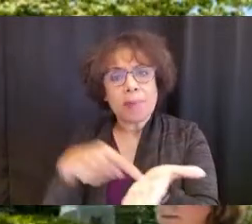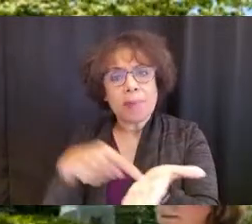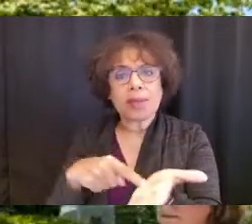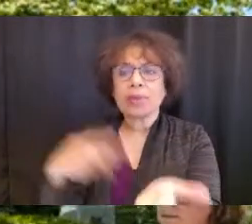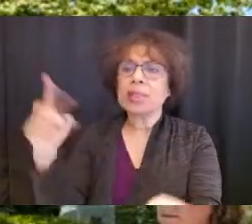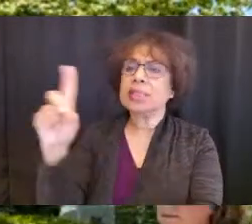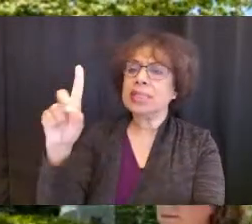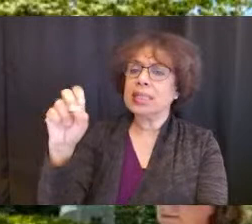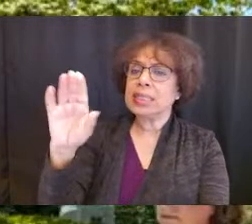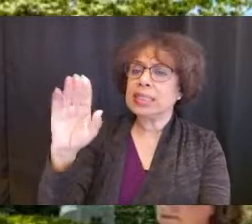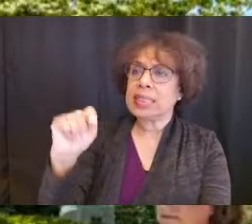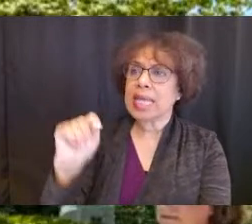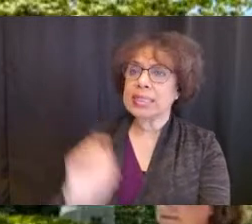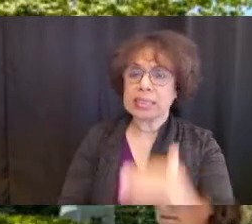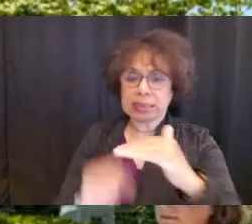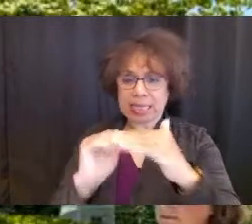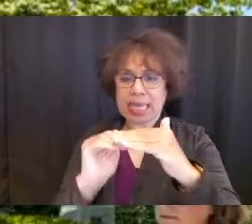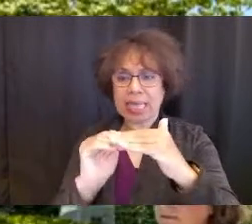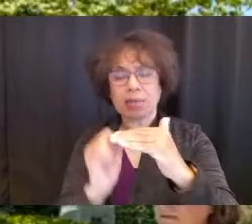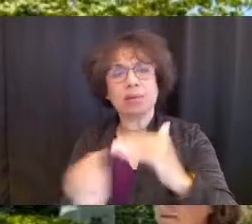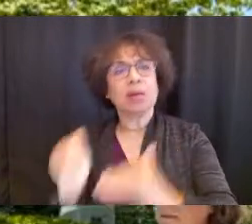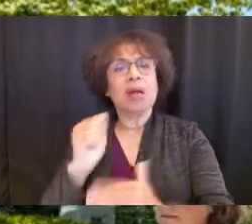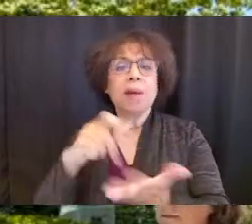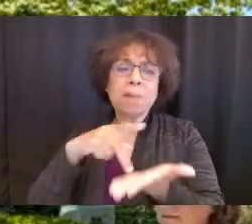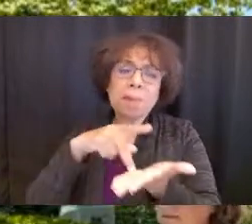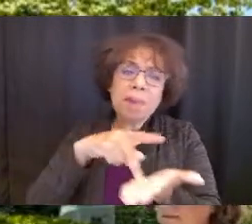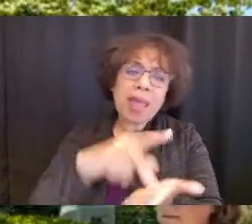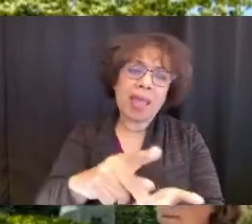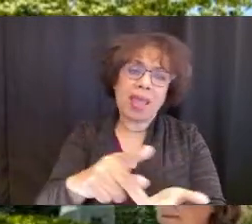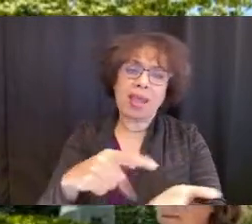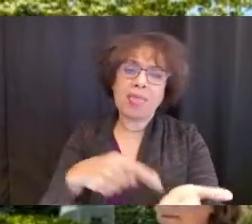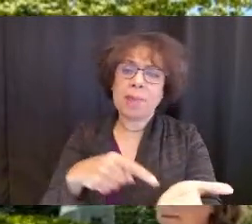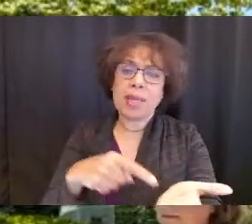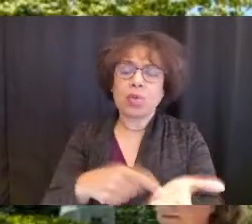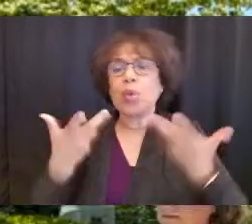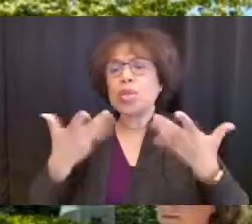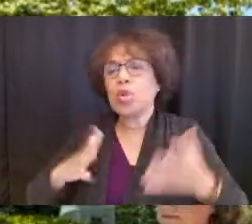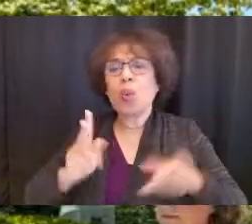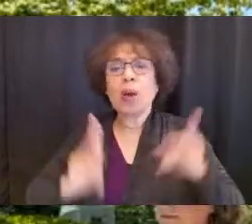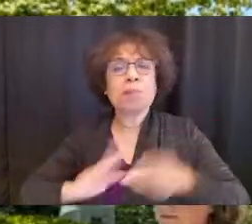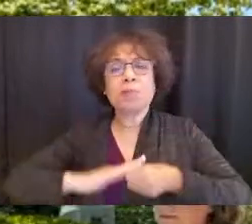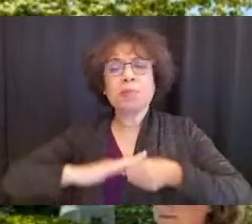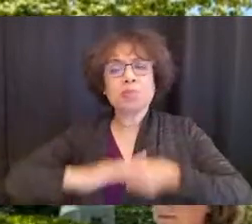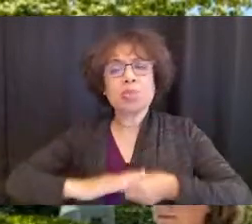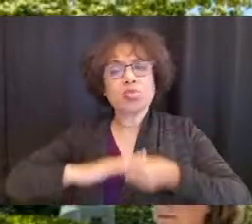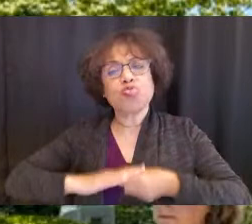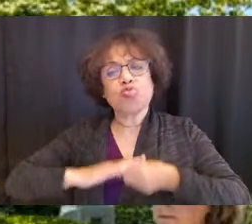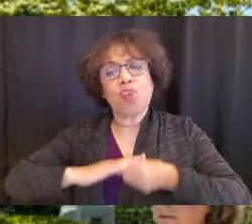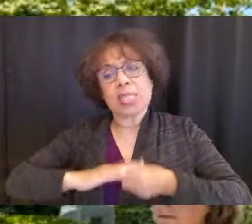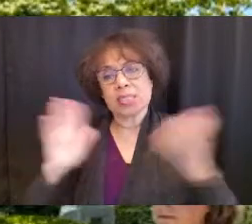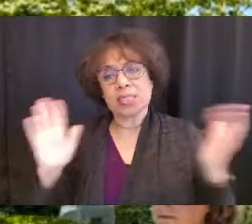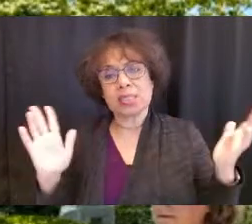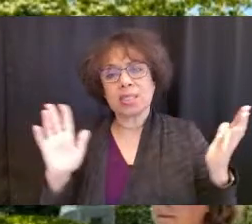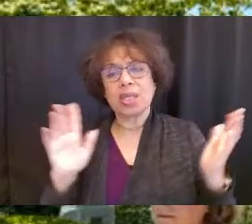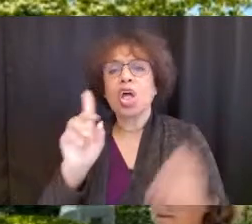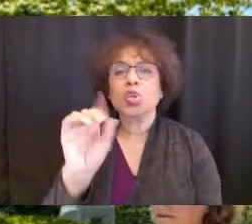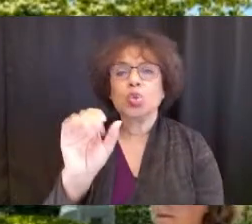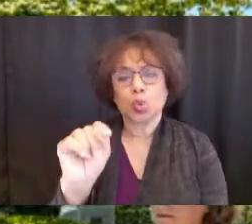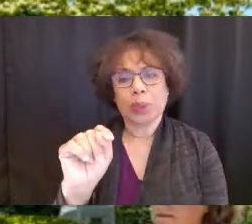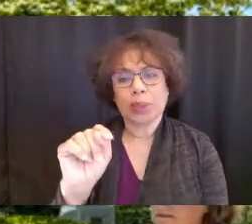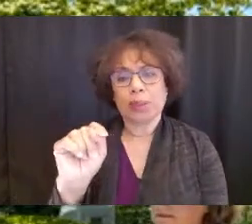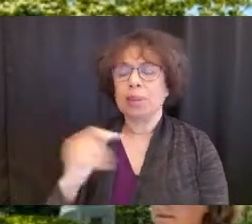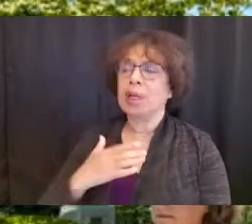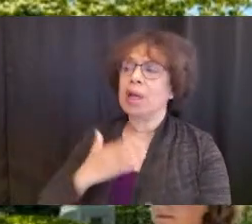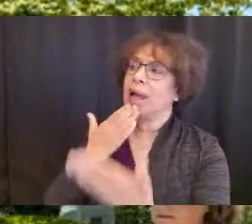that our people are not stressing this holiday weekend. Let's put it together and make things happen. And I appreciate